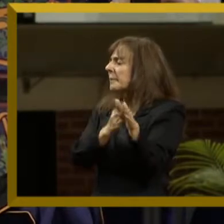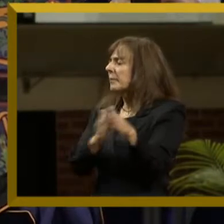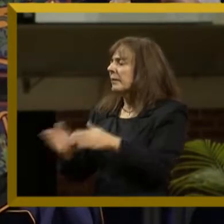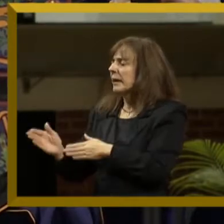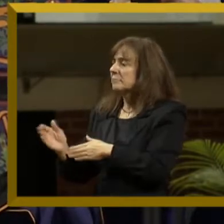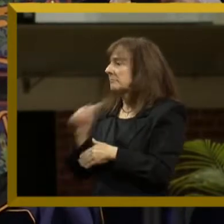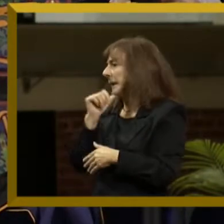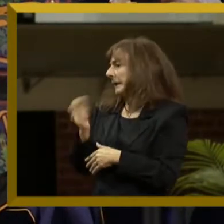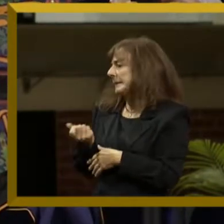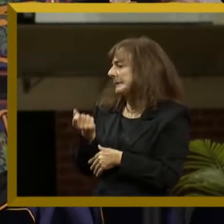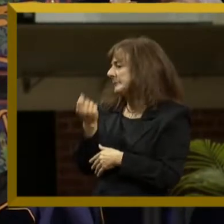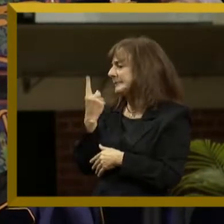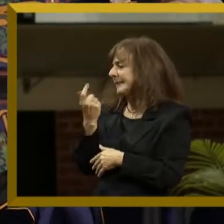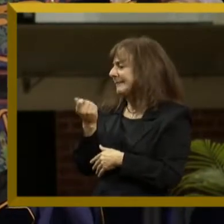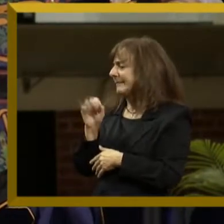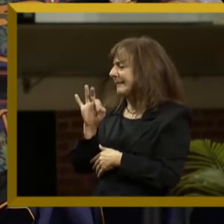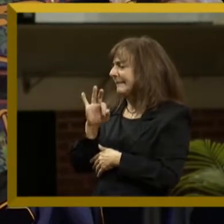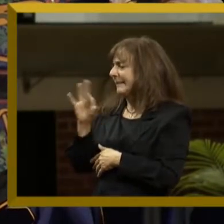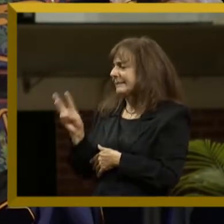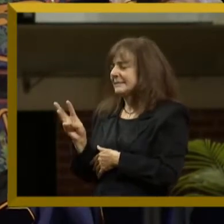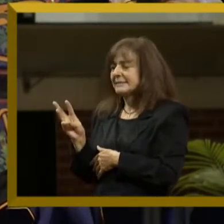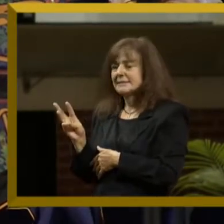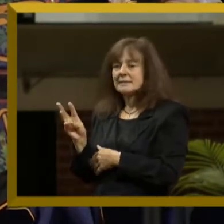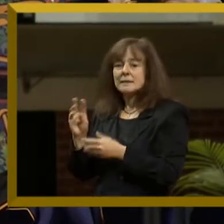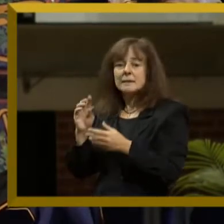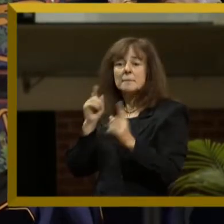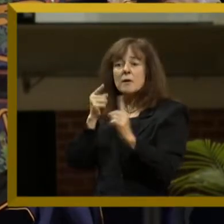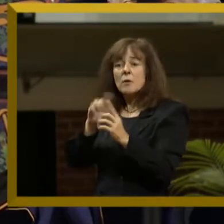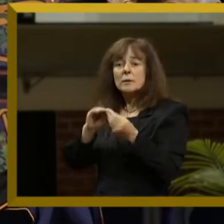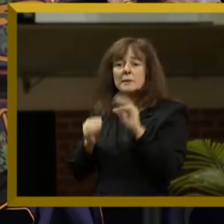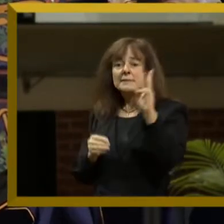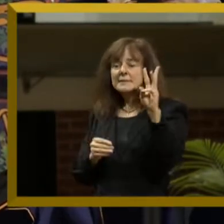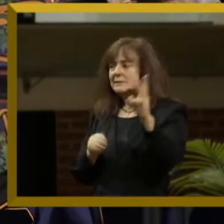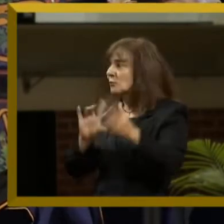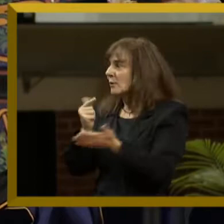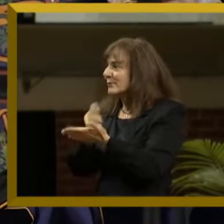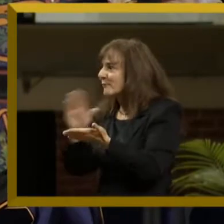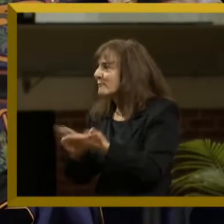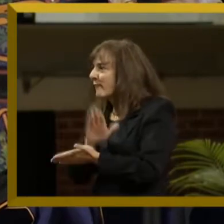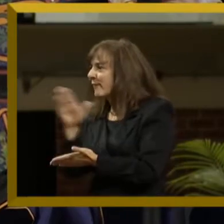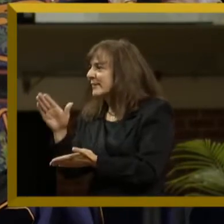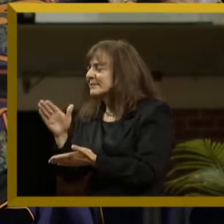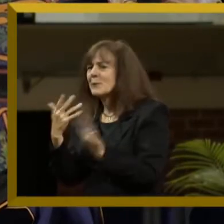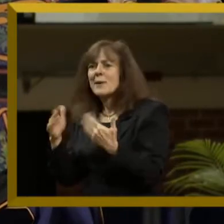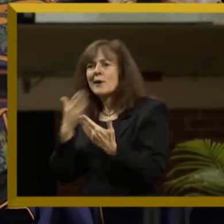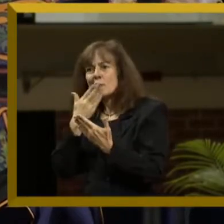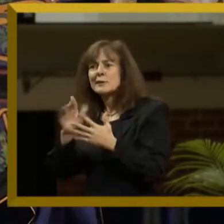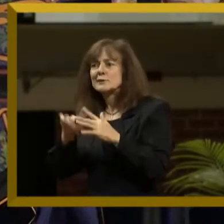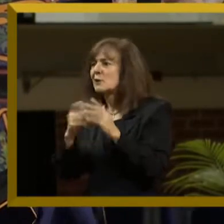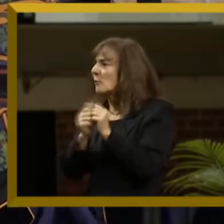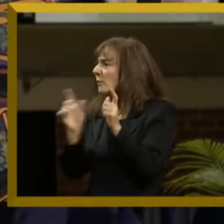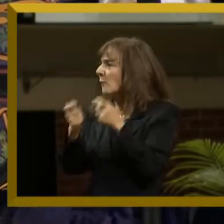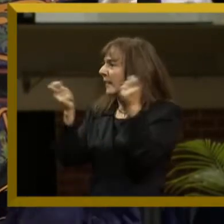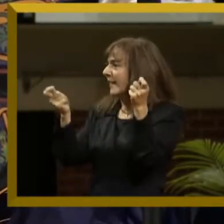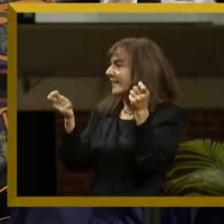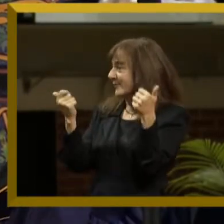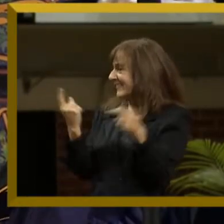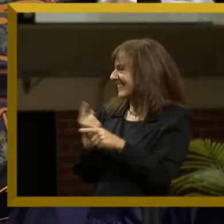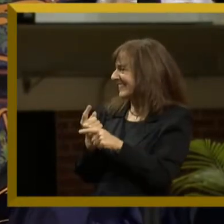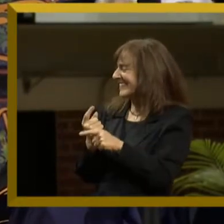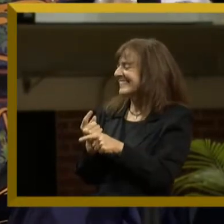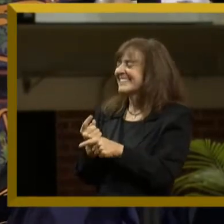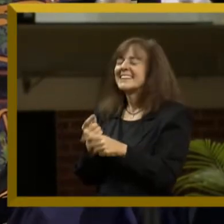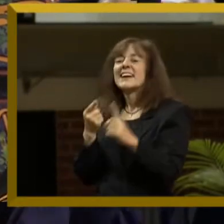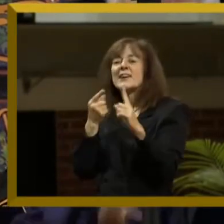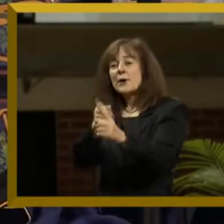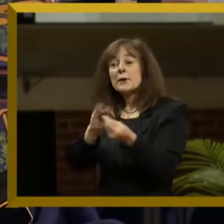in 1996. Goal number six, graduate from college. It's always good to start with a win.